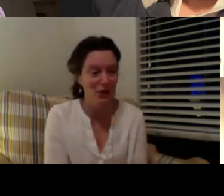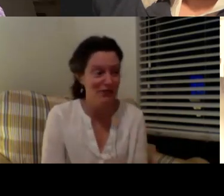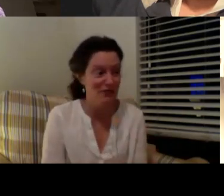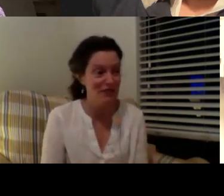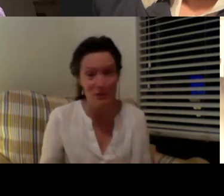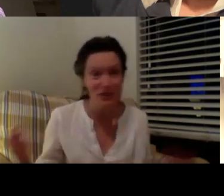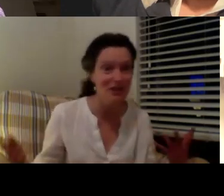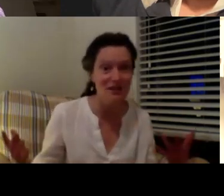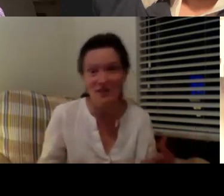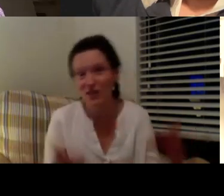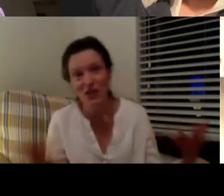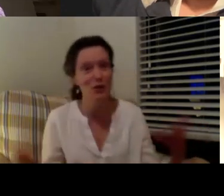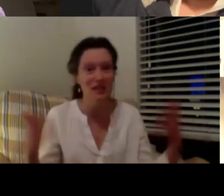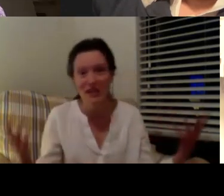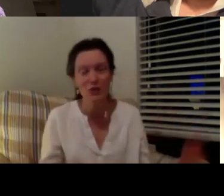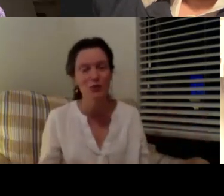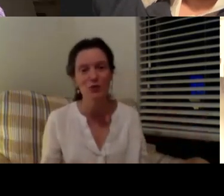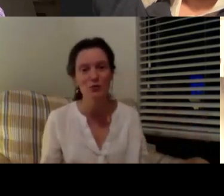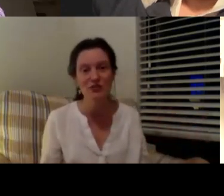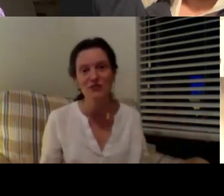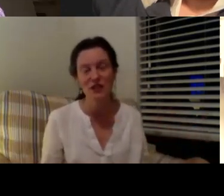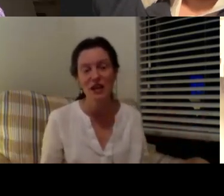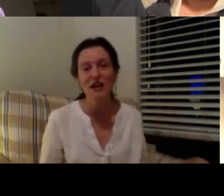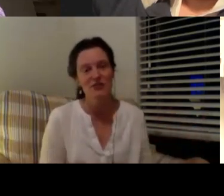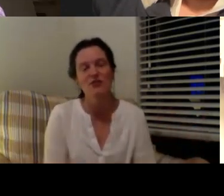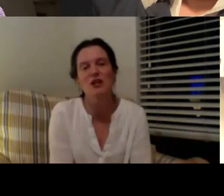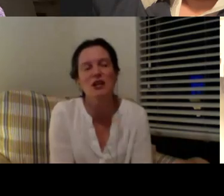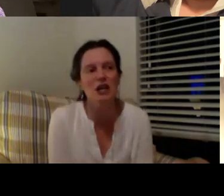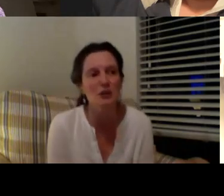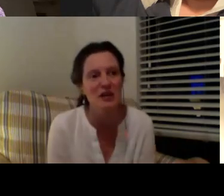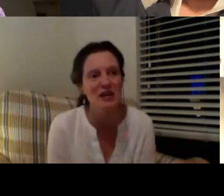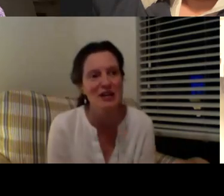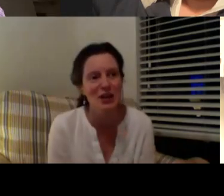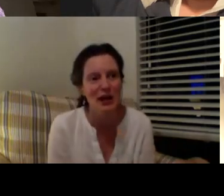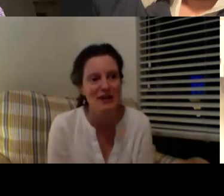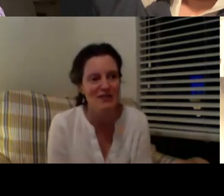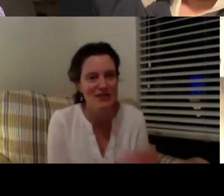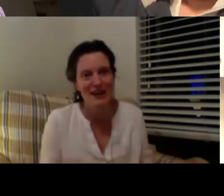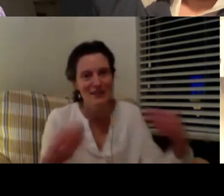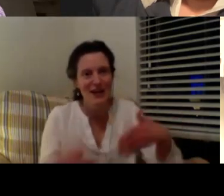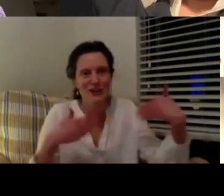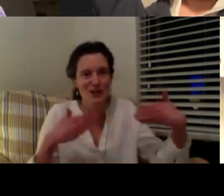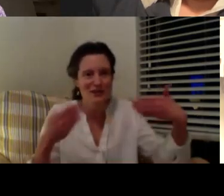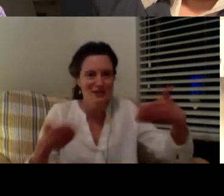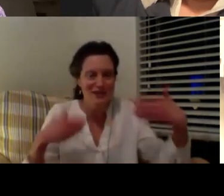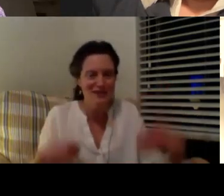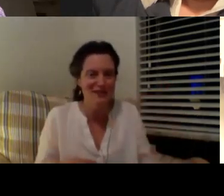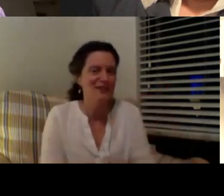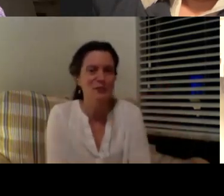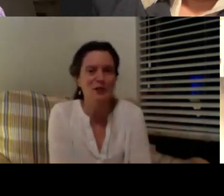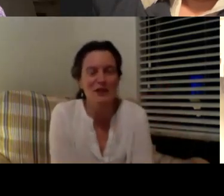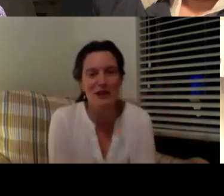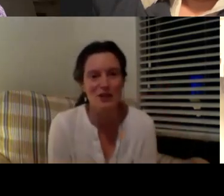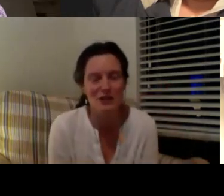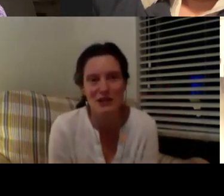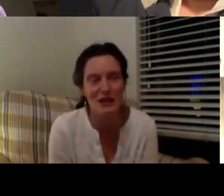and who have disabled kids and, you know, and like who live the life even, you know, as an adjunct, as a